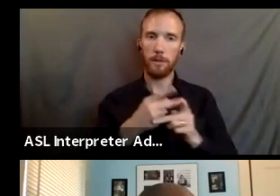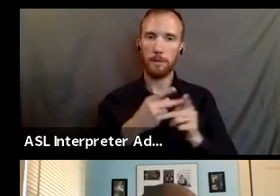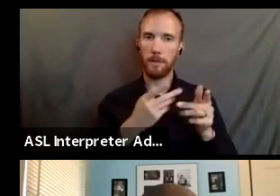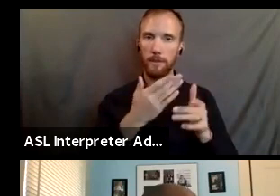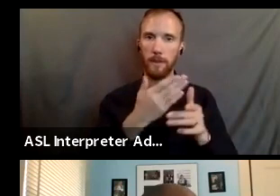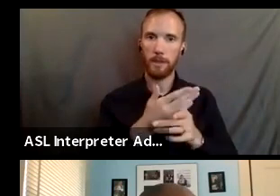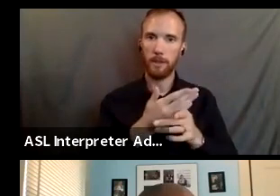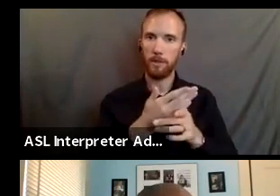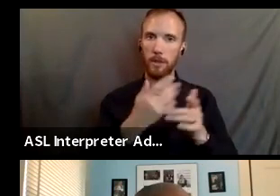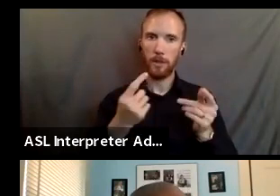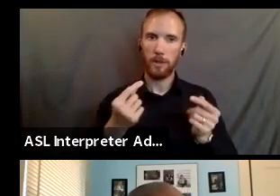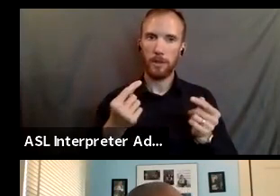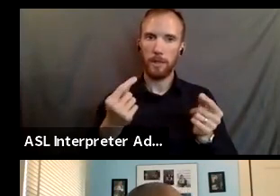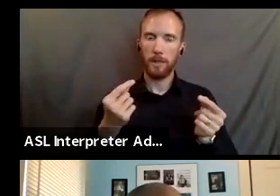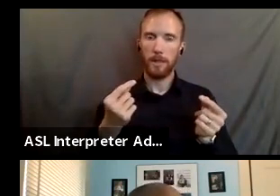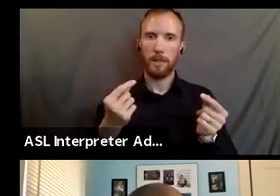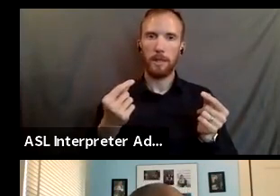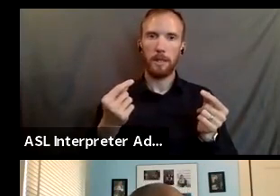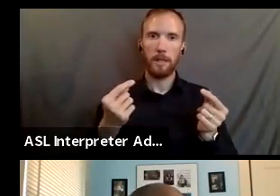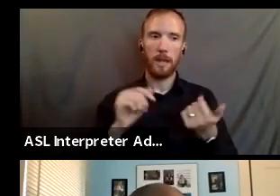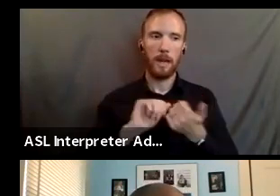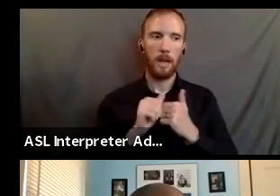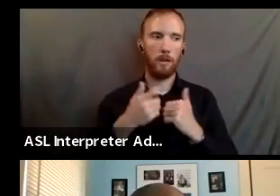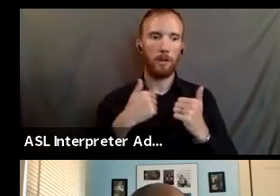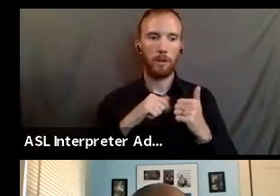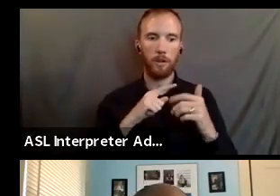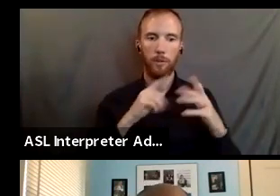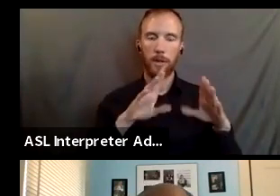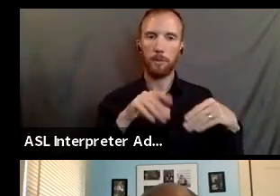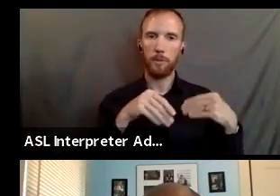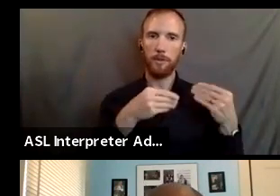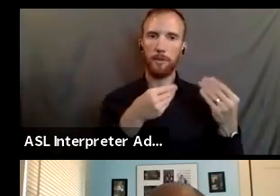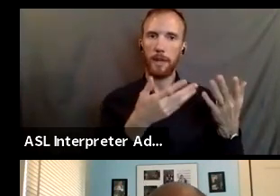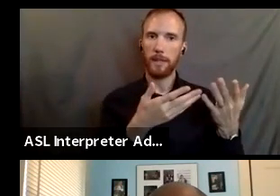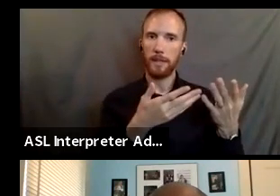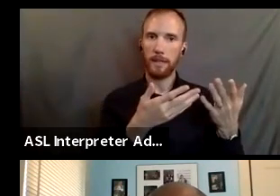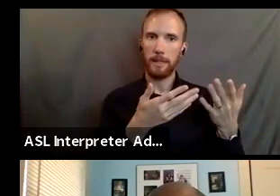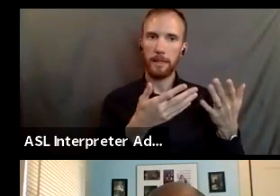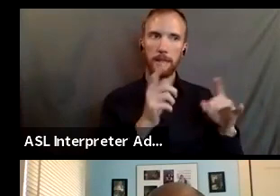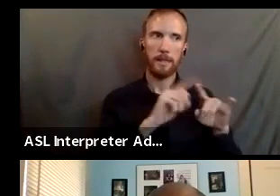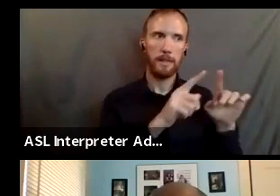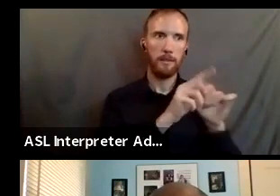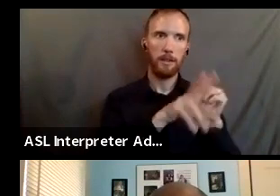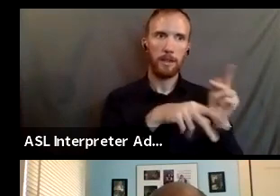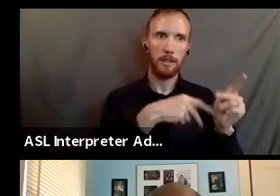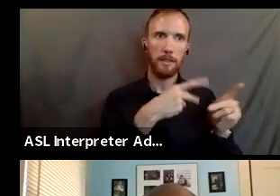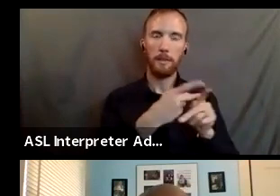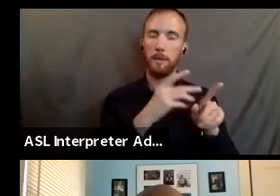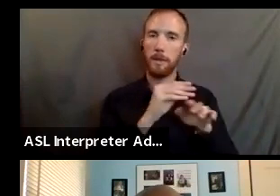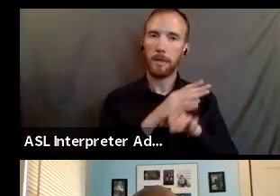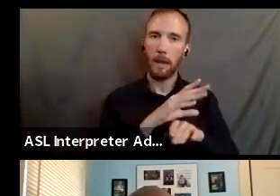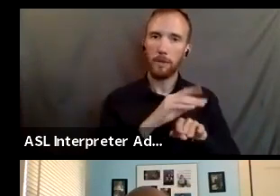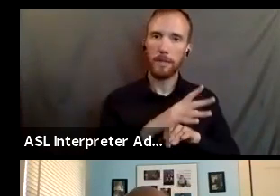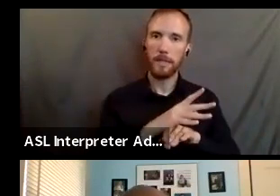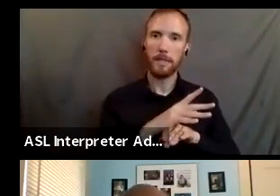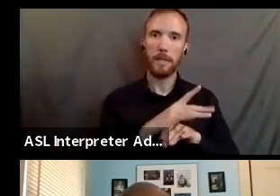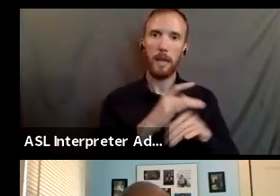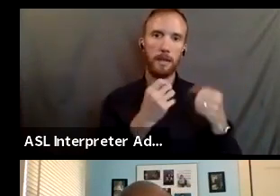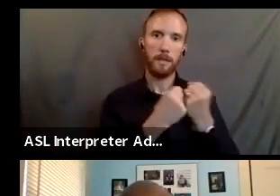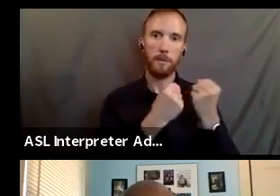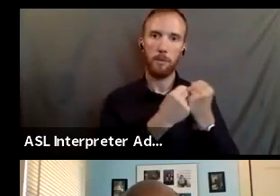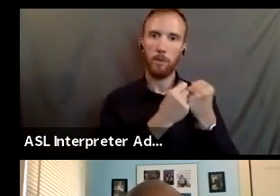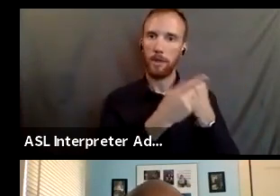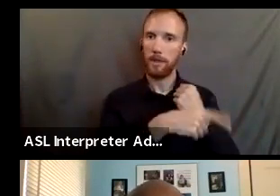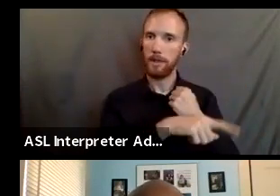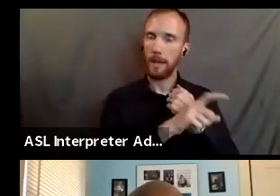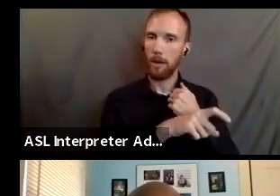um to provide the the kind of counseling and the support that is needed